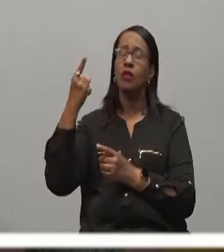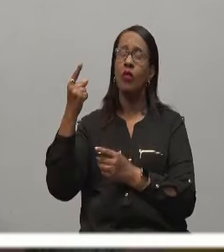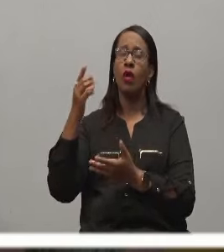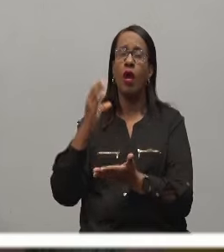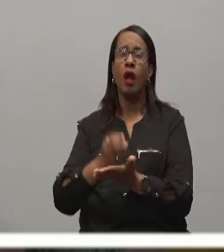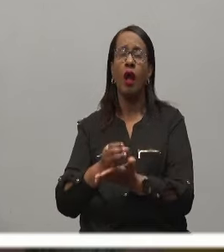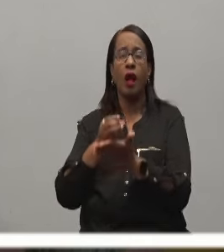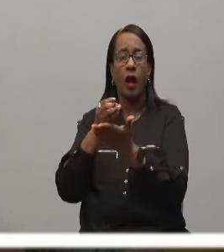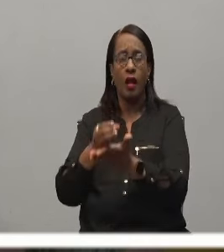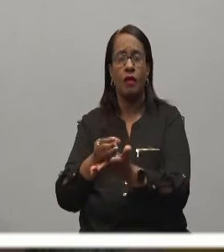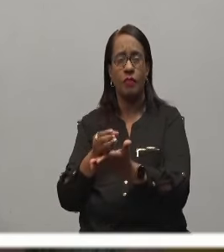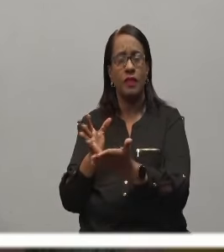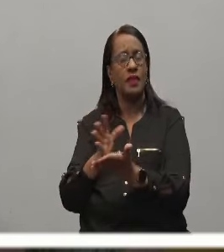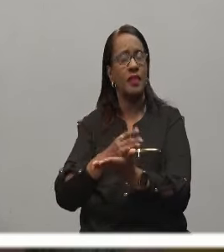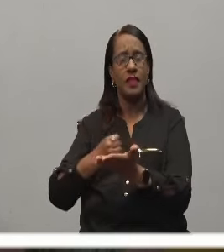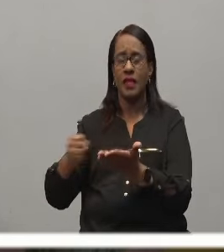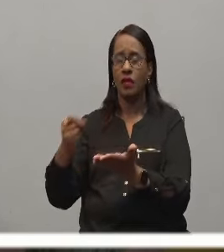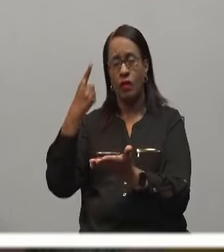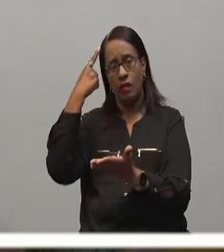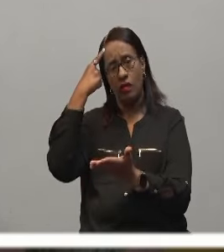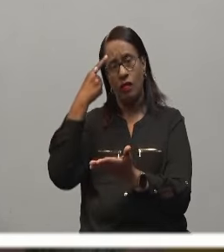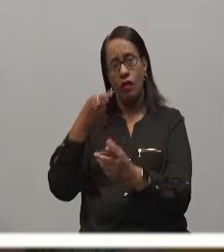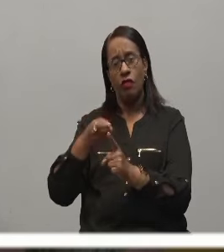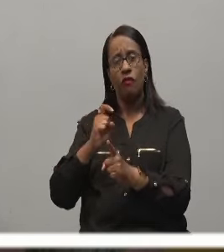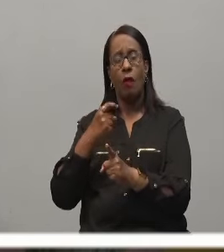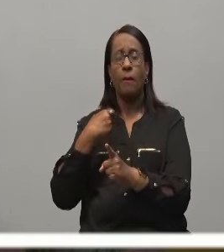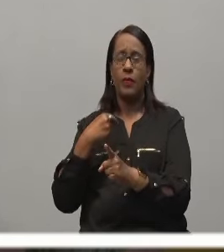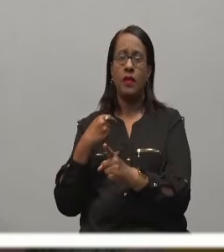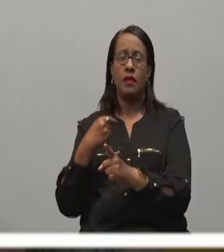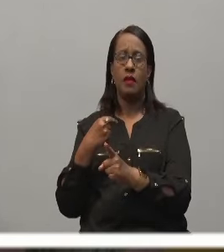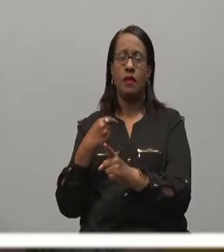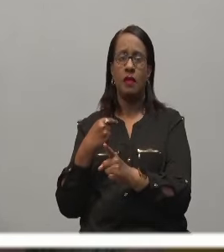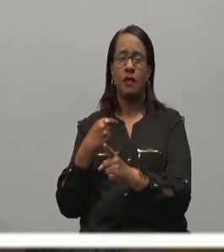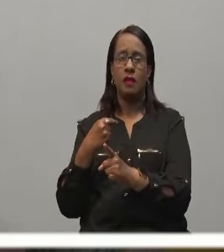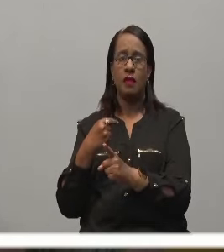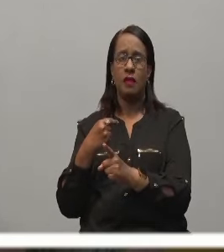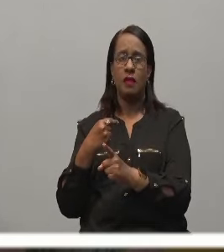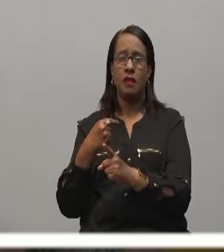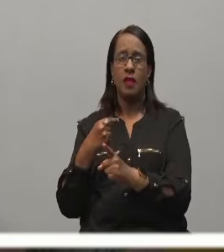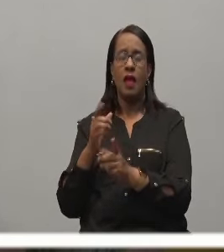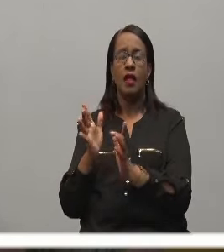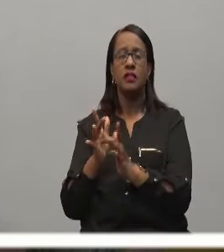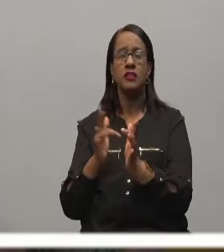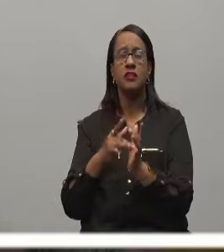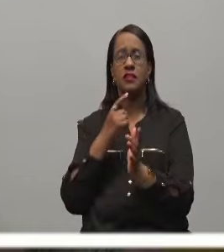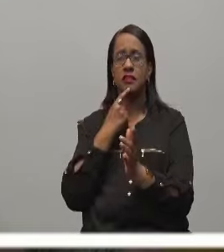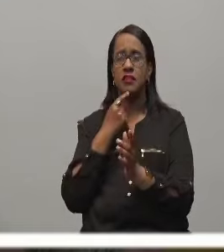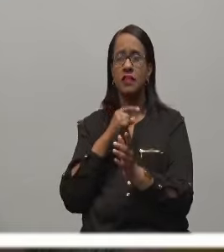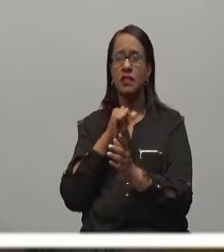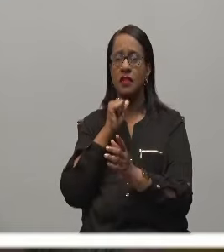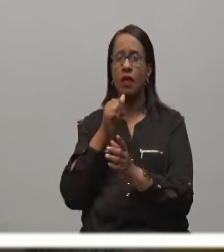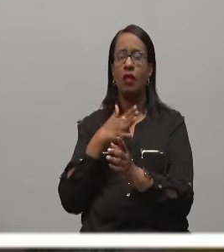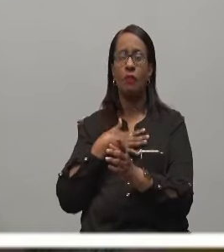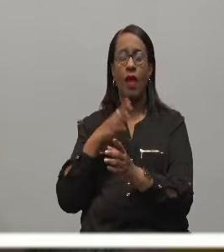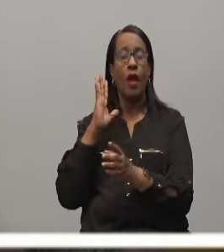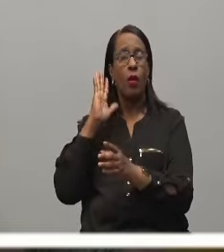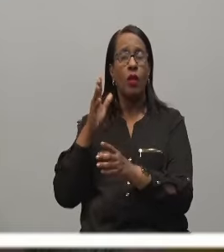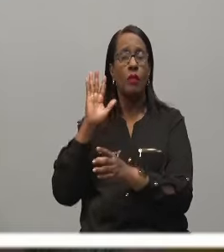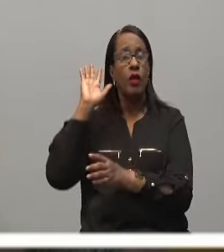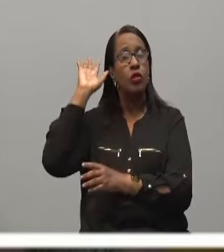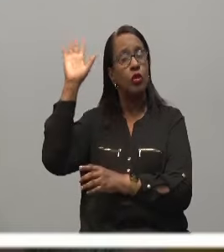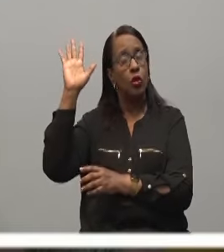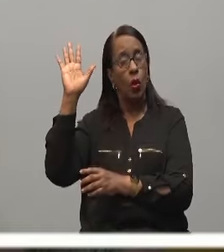That's the epitome of the one who is serving God. Prepare yourself an ordeal. He would